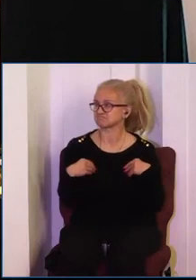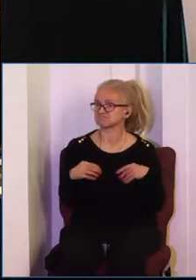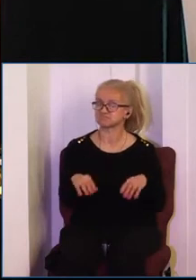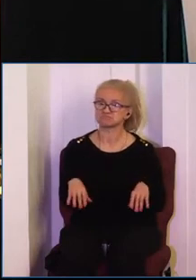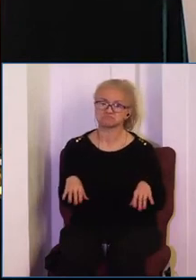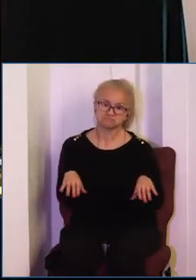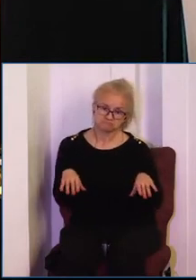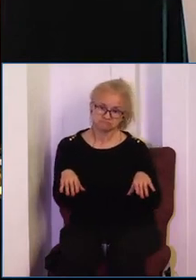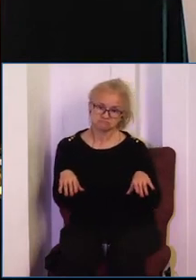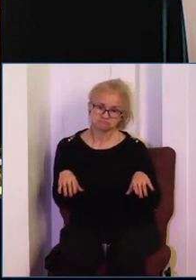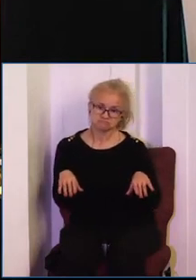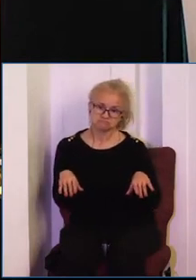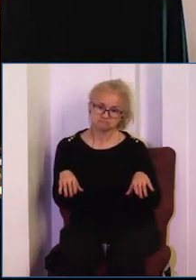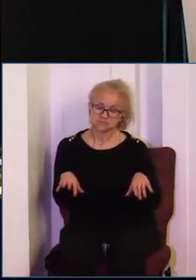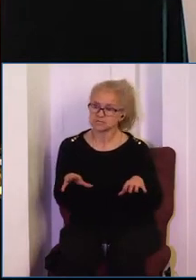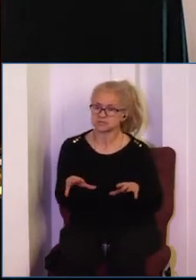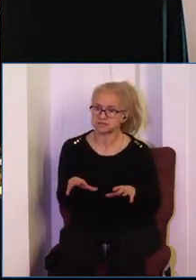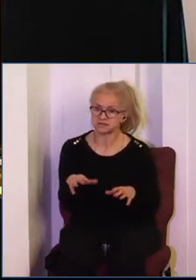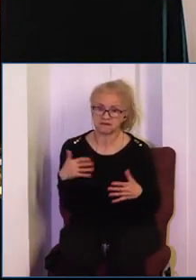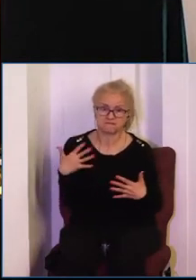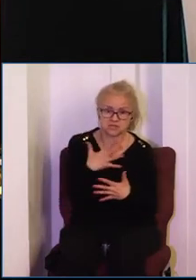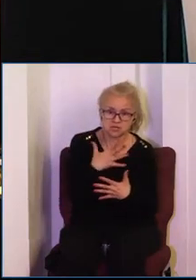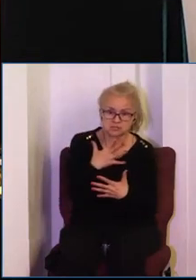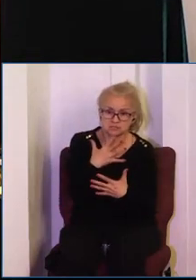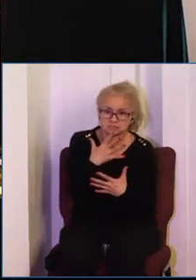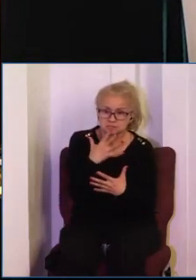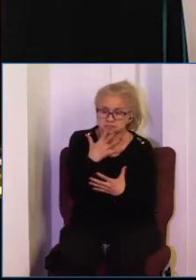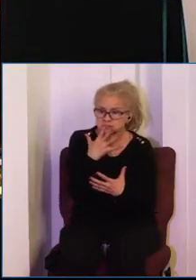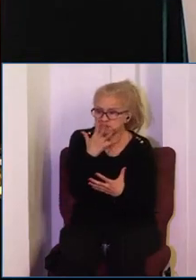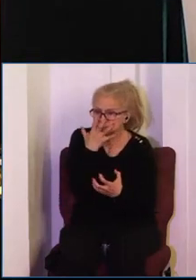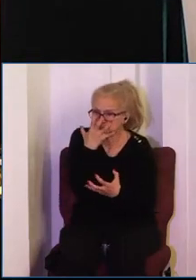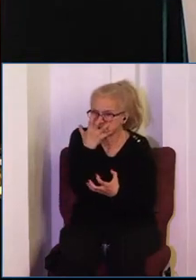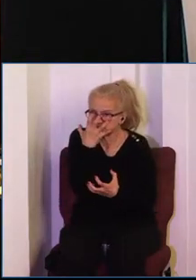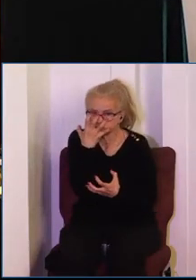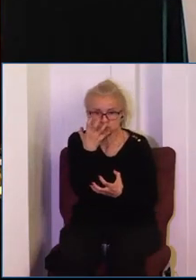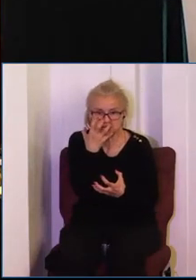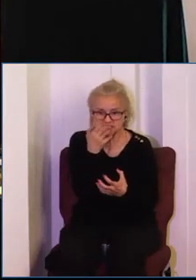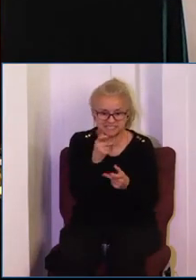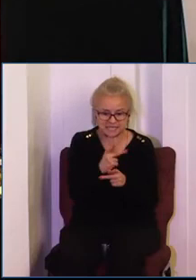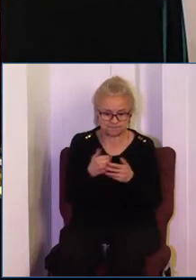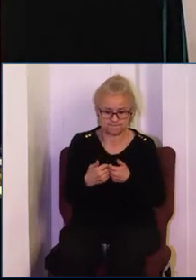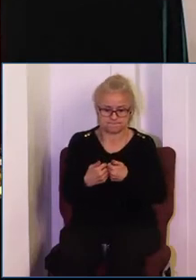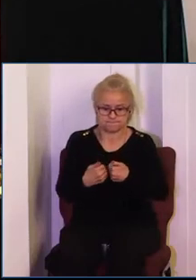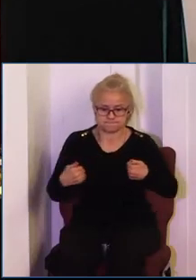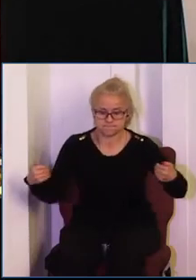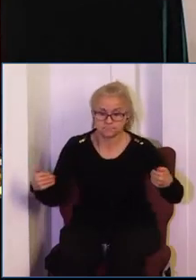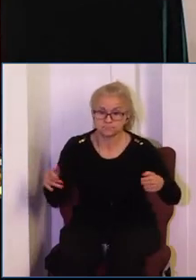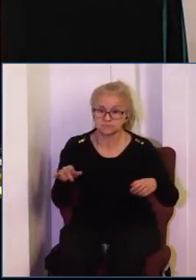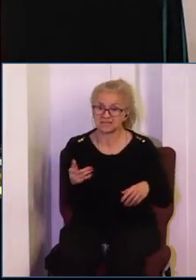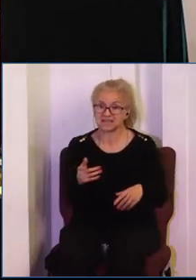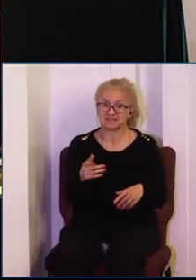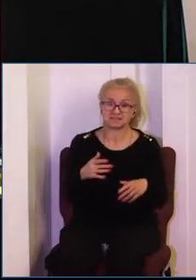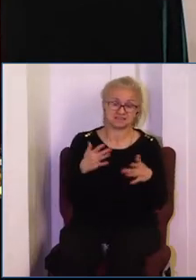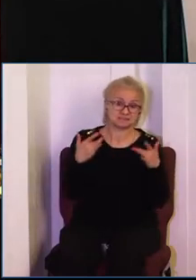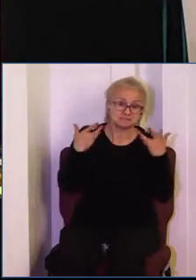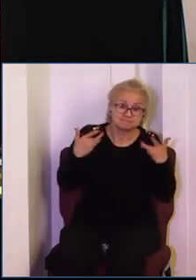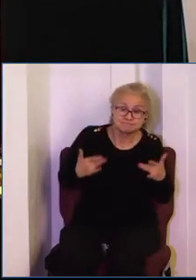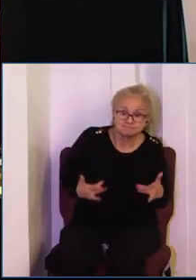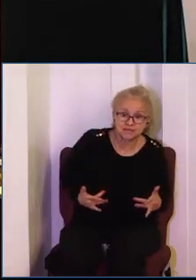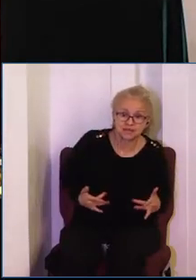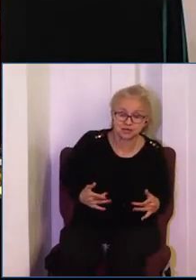at the fear and rage that keep us divided, at the despair